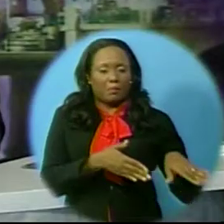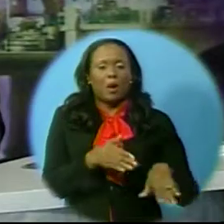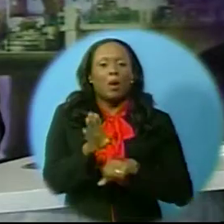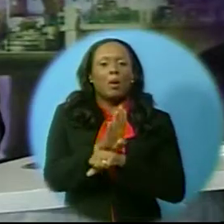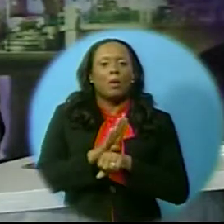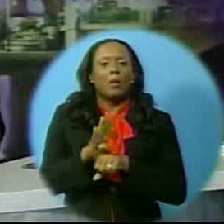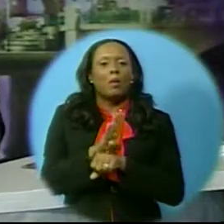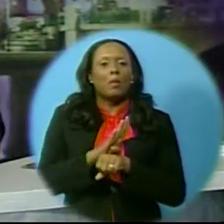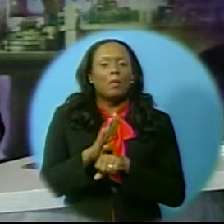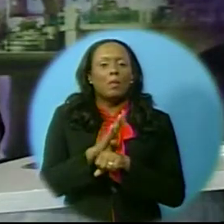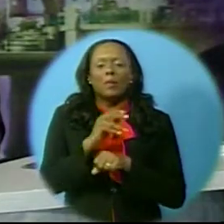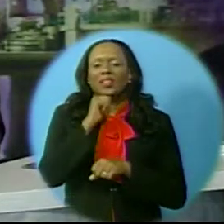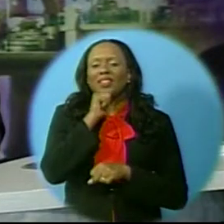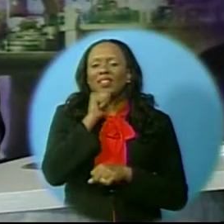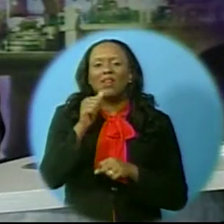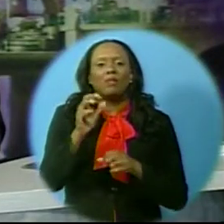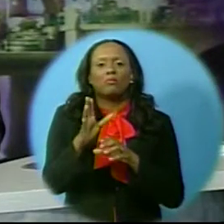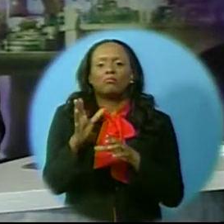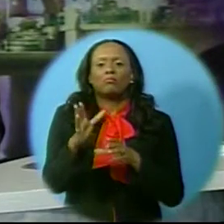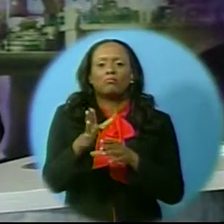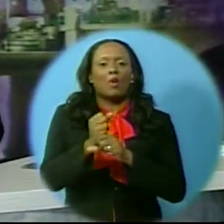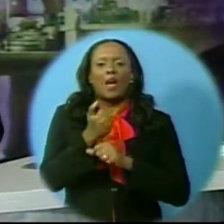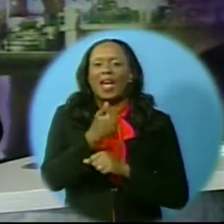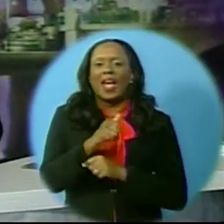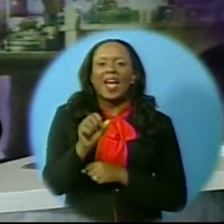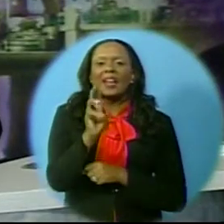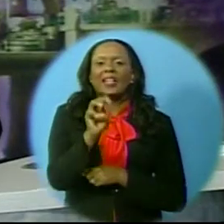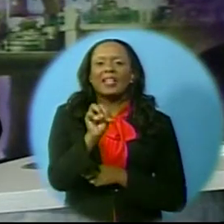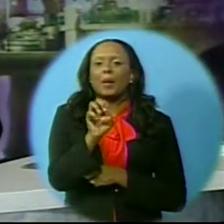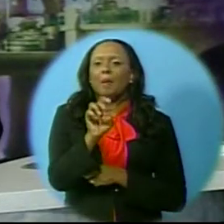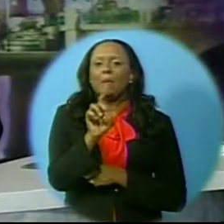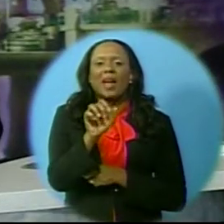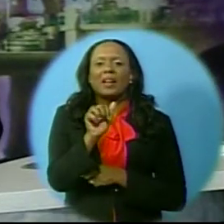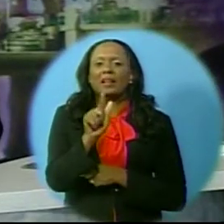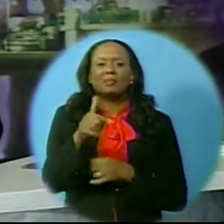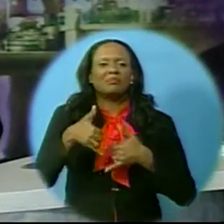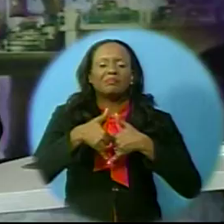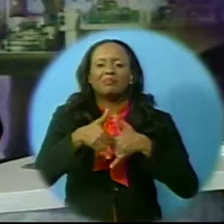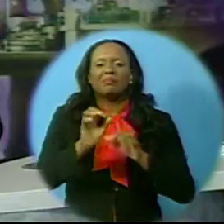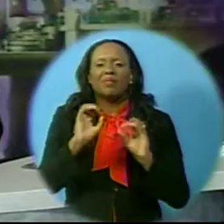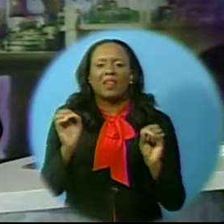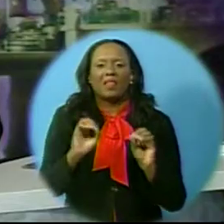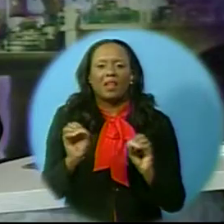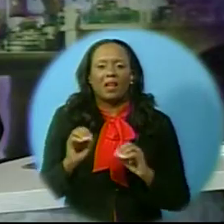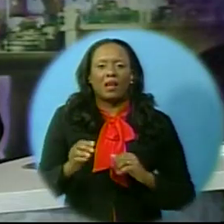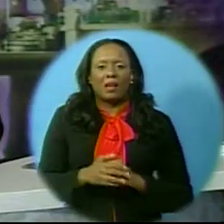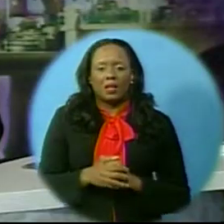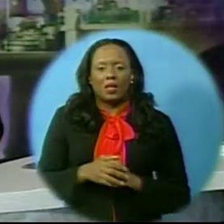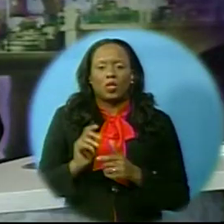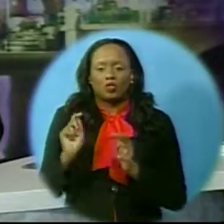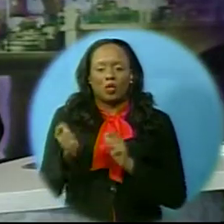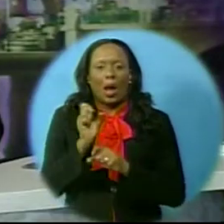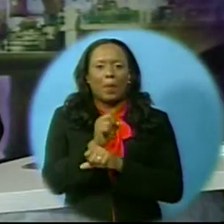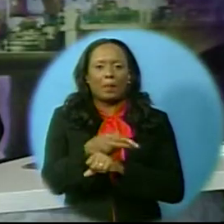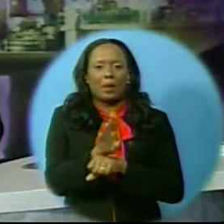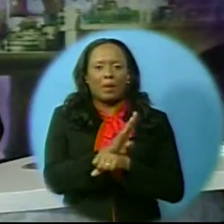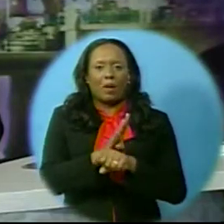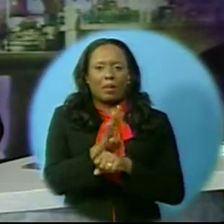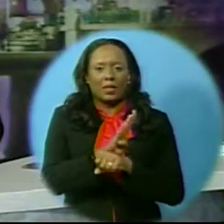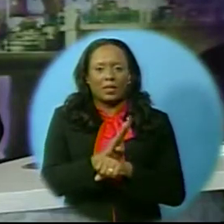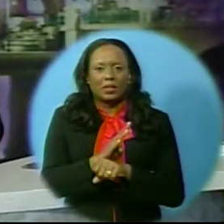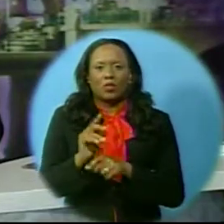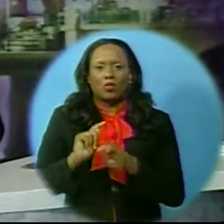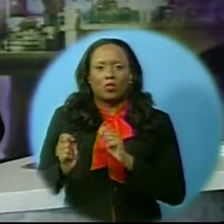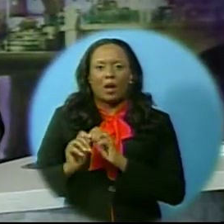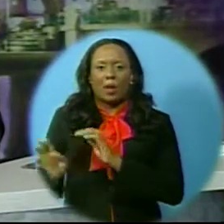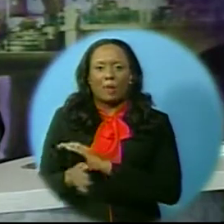massive 220 runs. Meanwhile, Barbados finished outside of the medals as they lost the third place playoff to rivals Trinidad